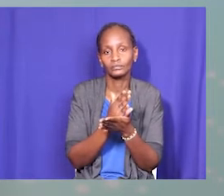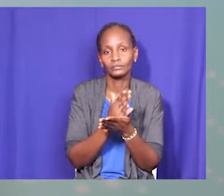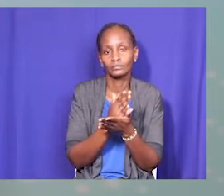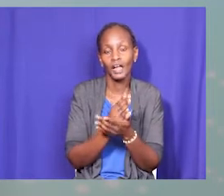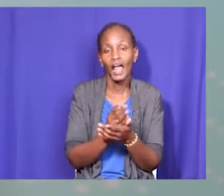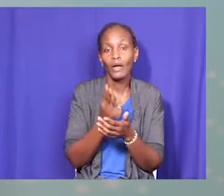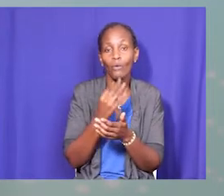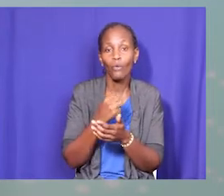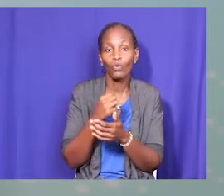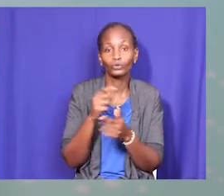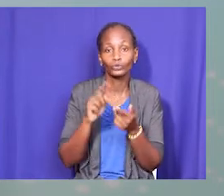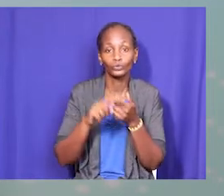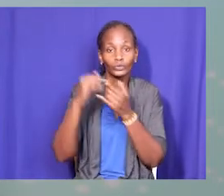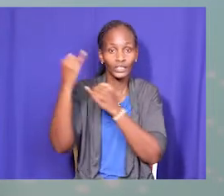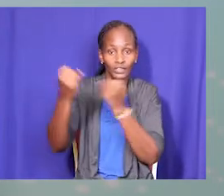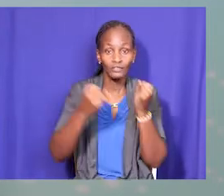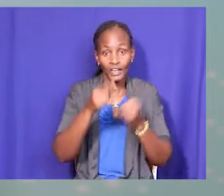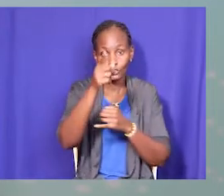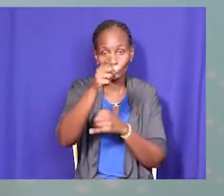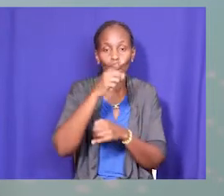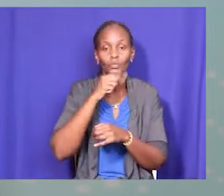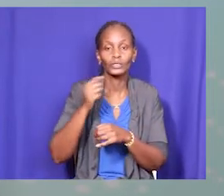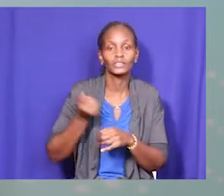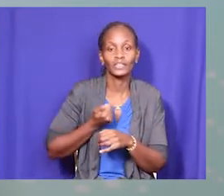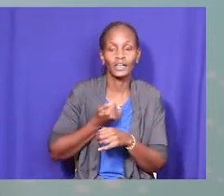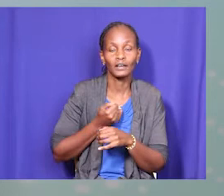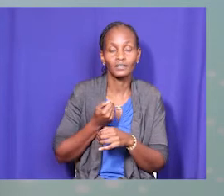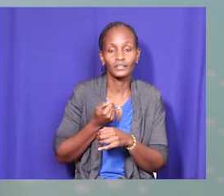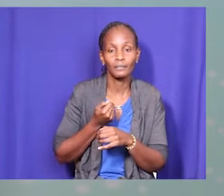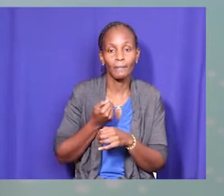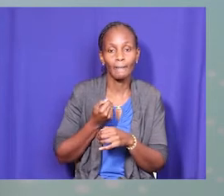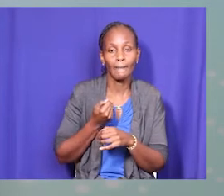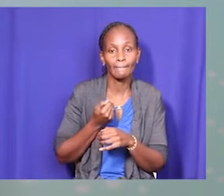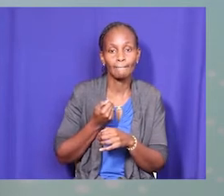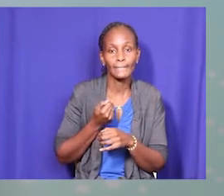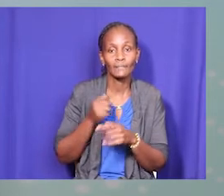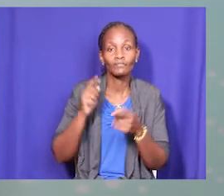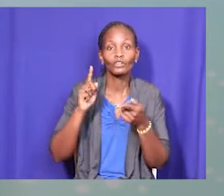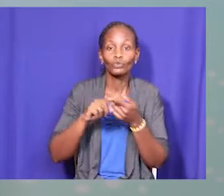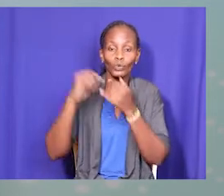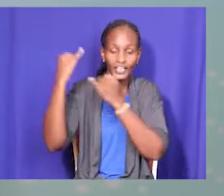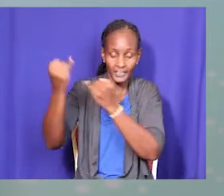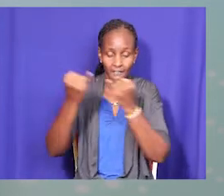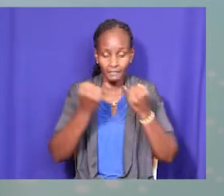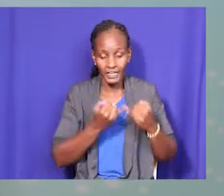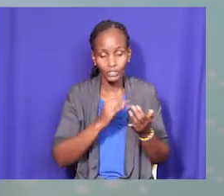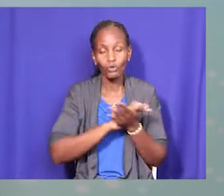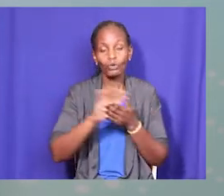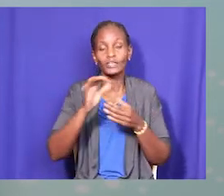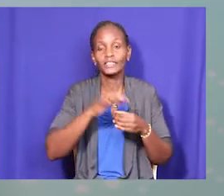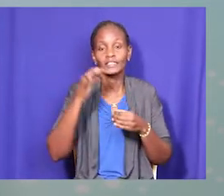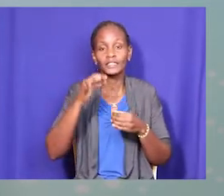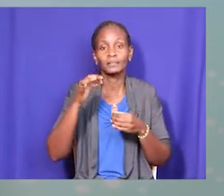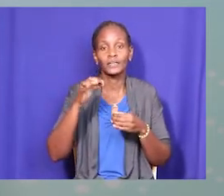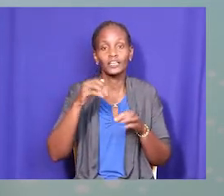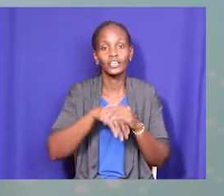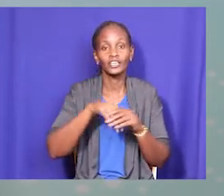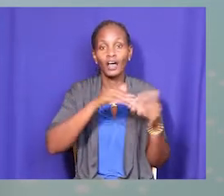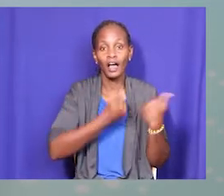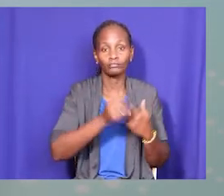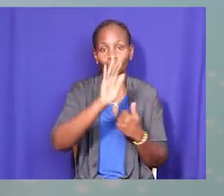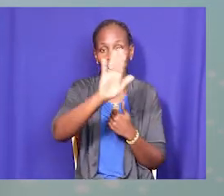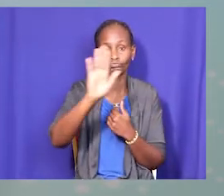I want to invite you, boys and girls, to invite the Holy Spirit in your